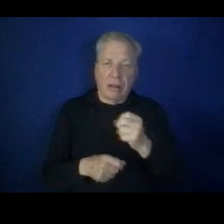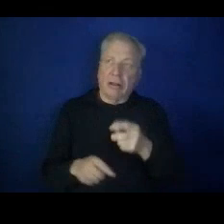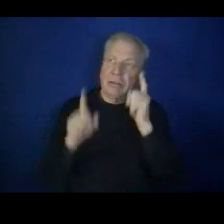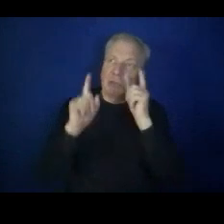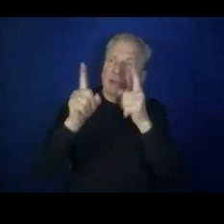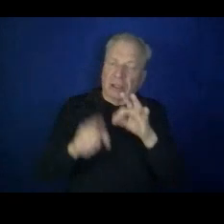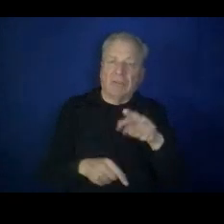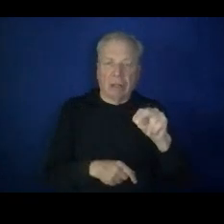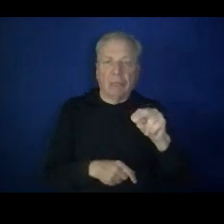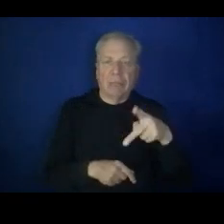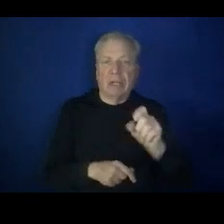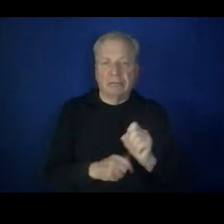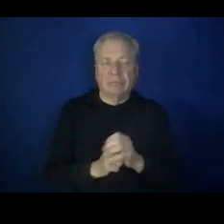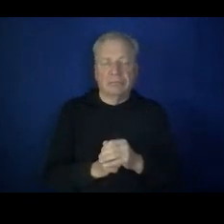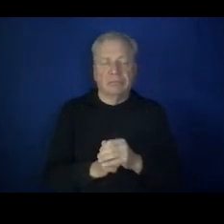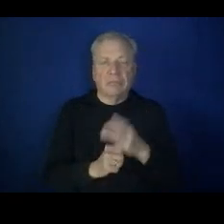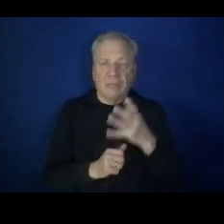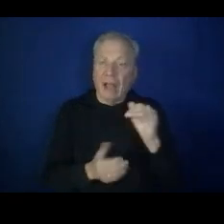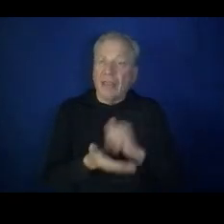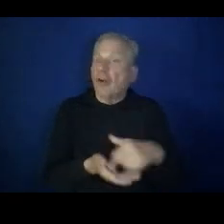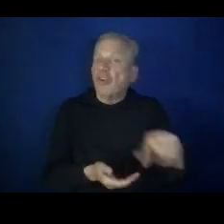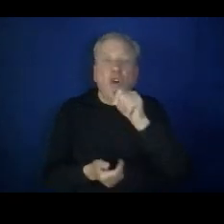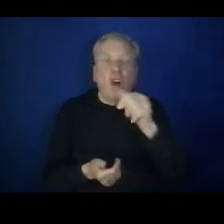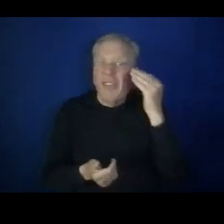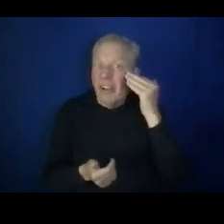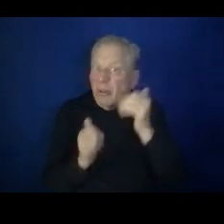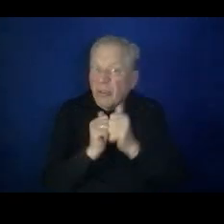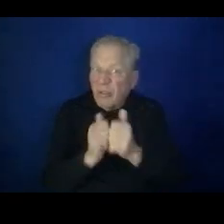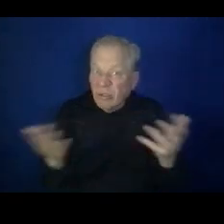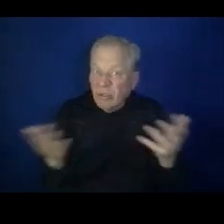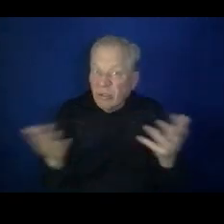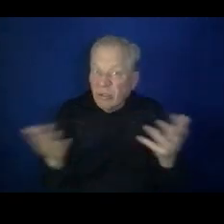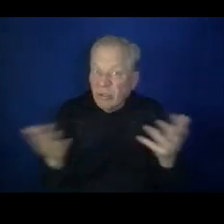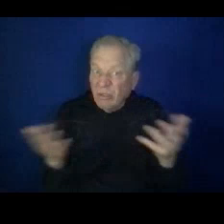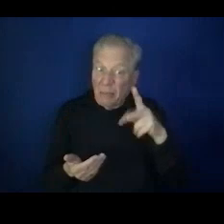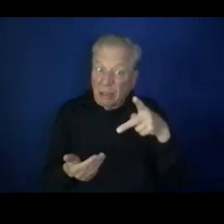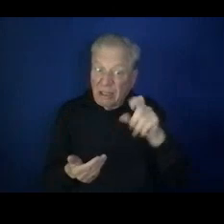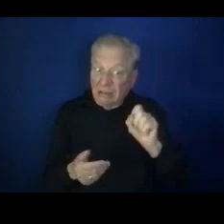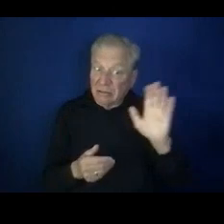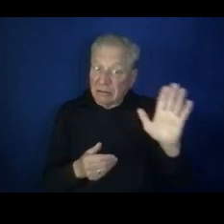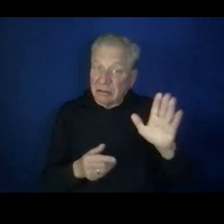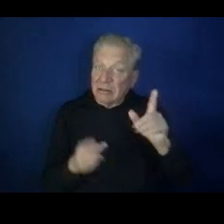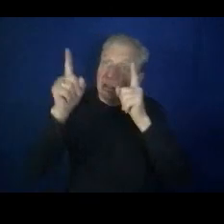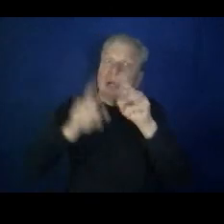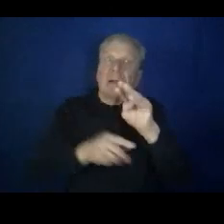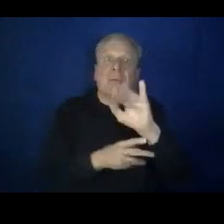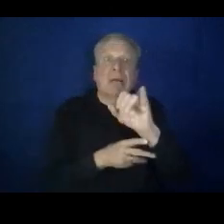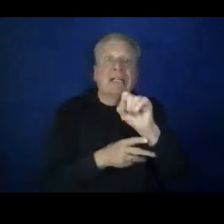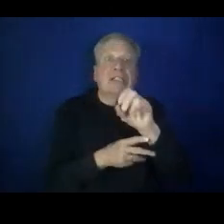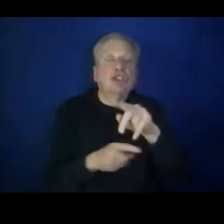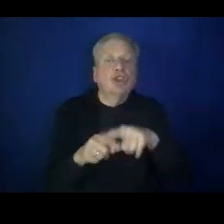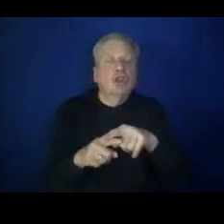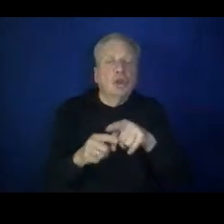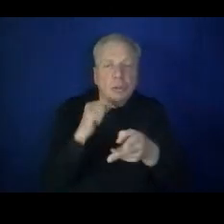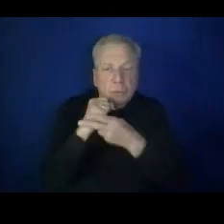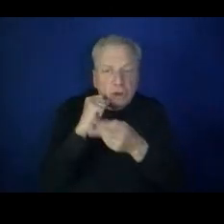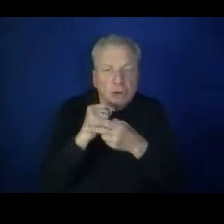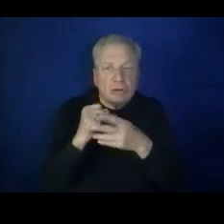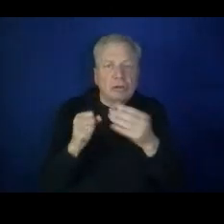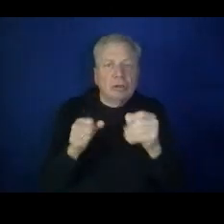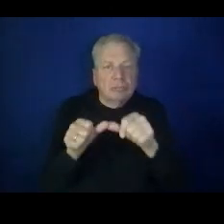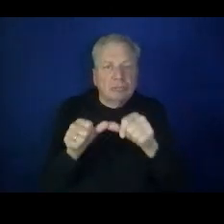Park Service. For those that are not familiar, the National Park Service's mission is to preserve unimpaired the